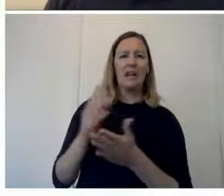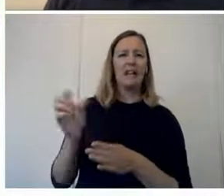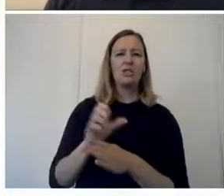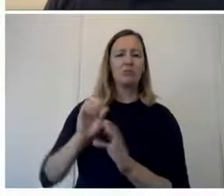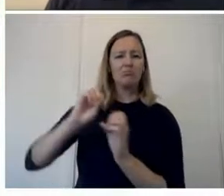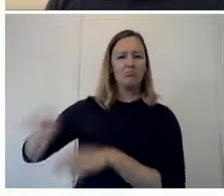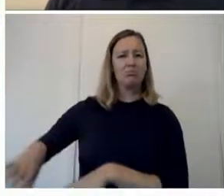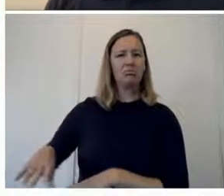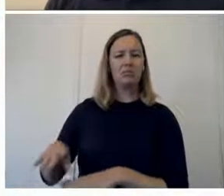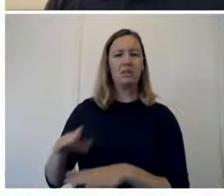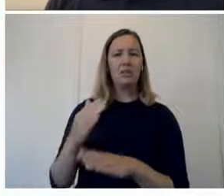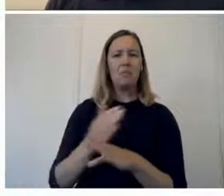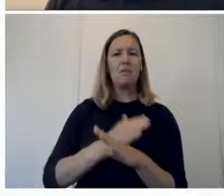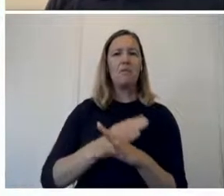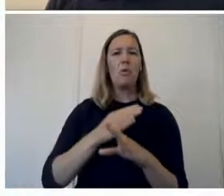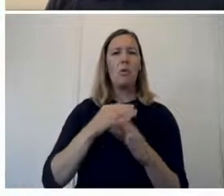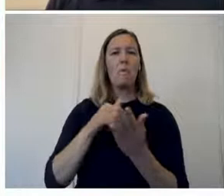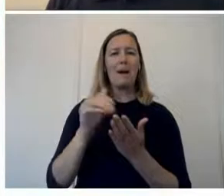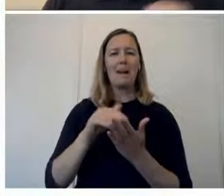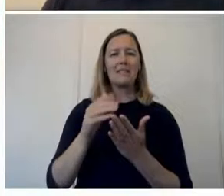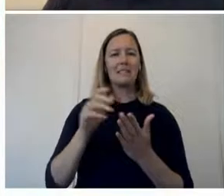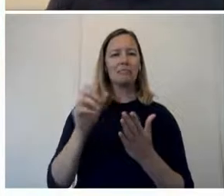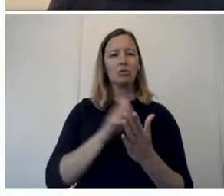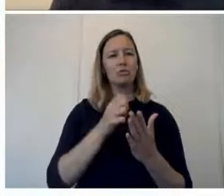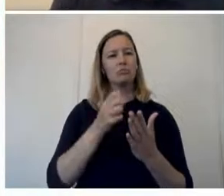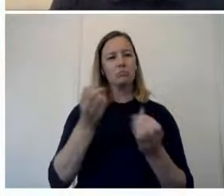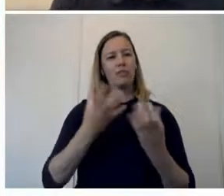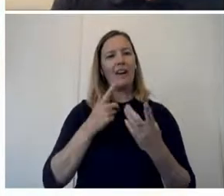marketing, when there was just information and you could make your own mind up?